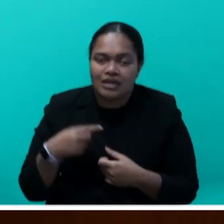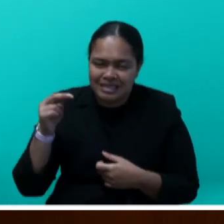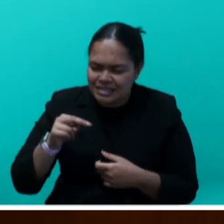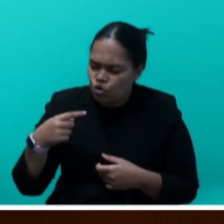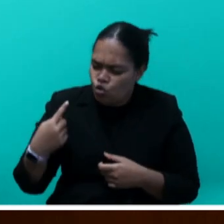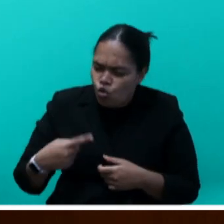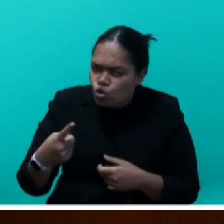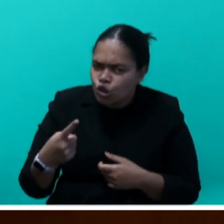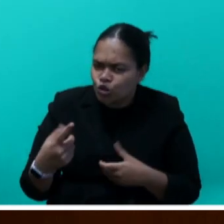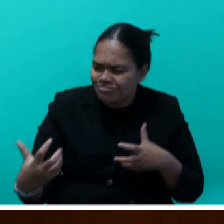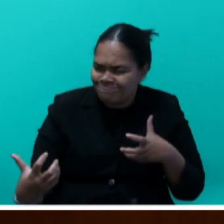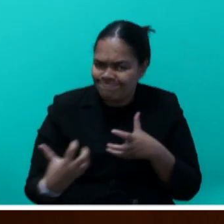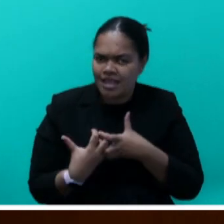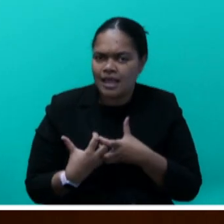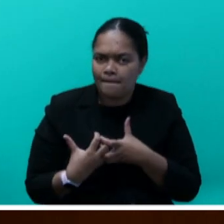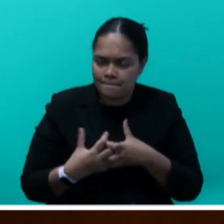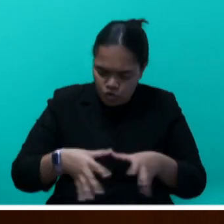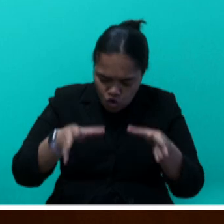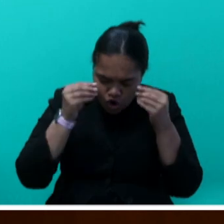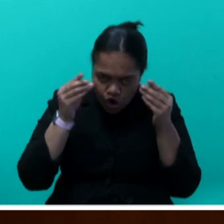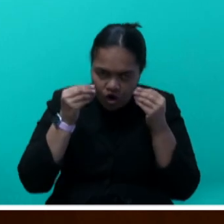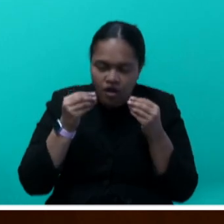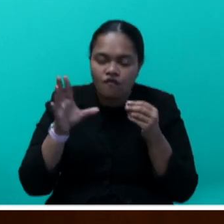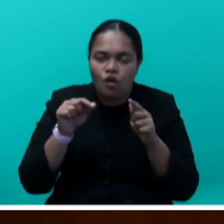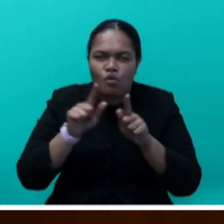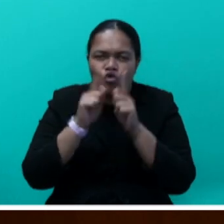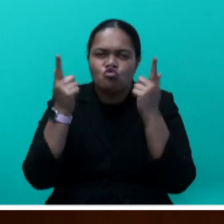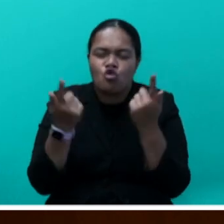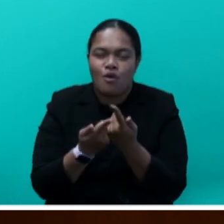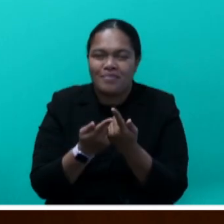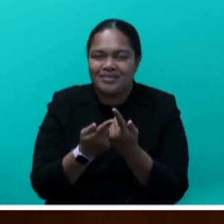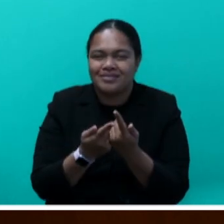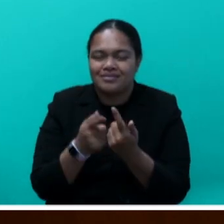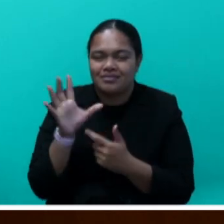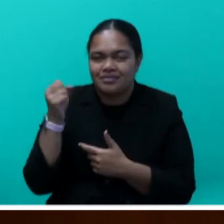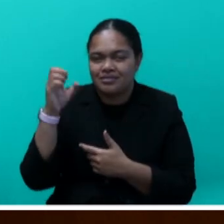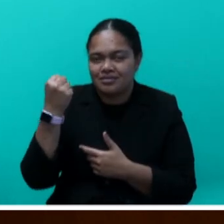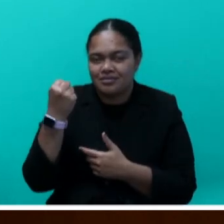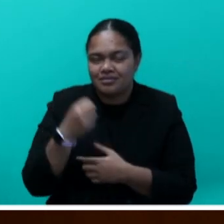continuously adapt and learn from global success stories.